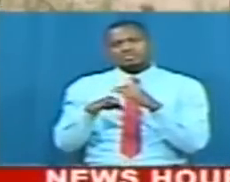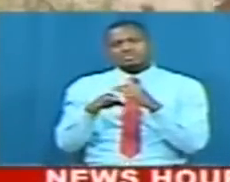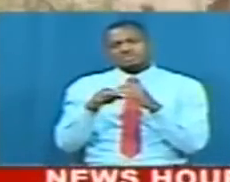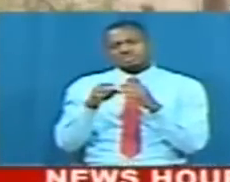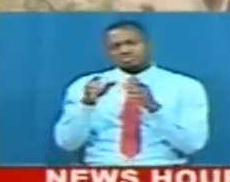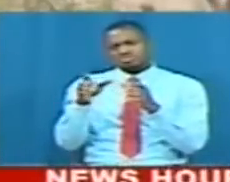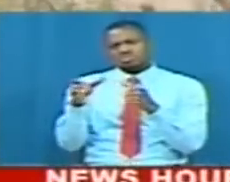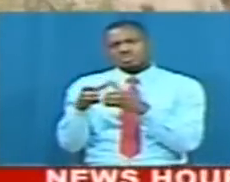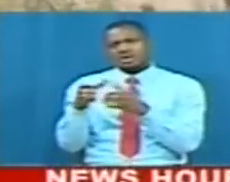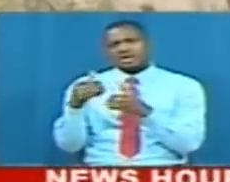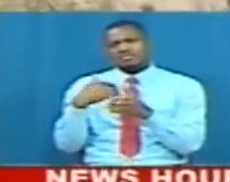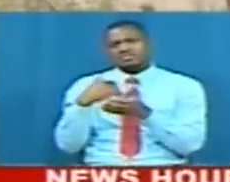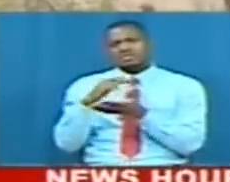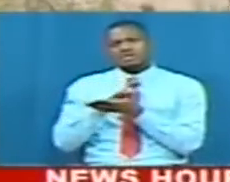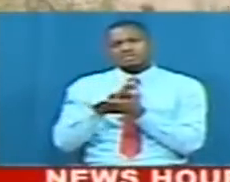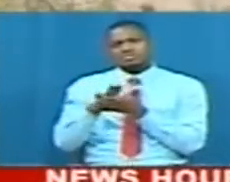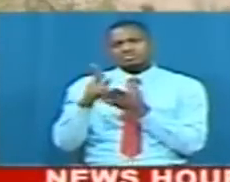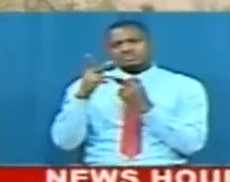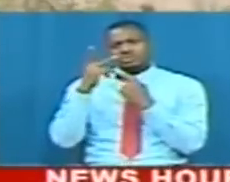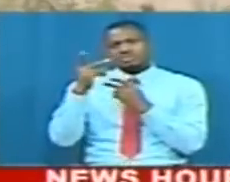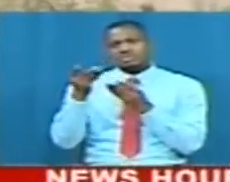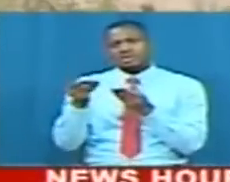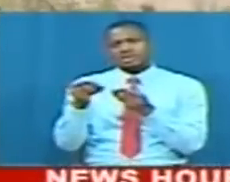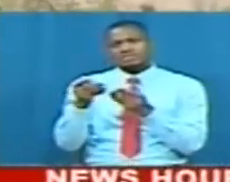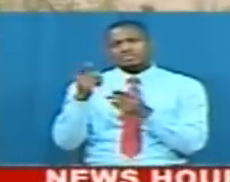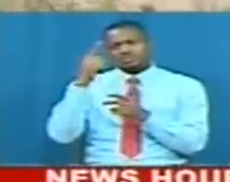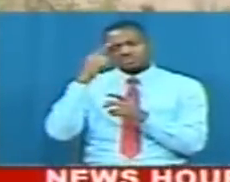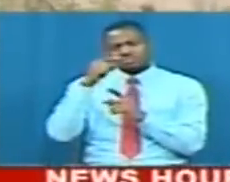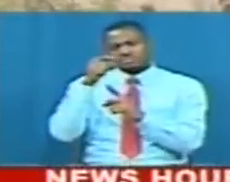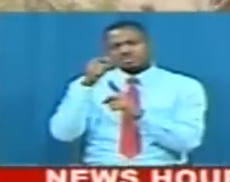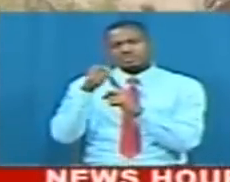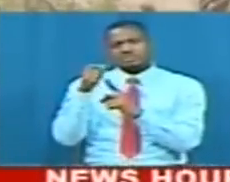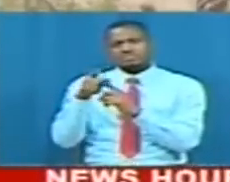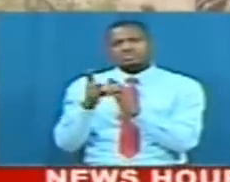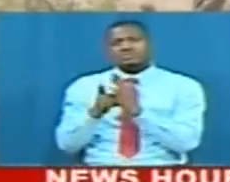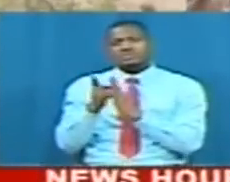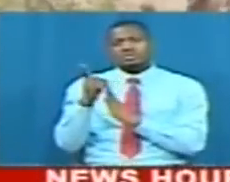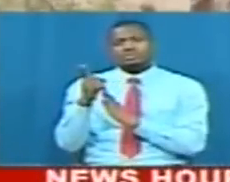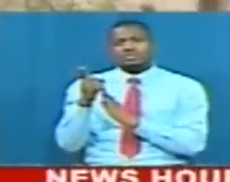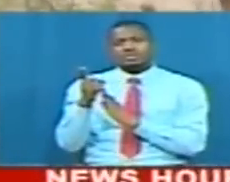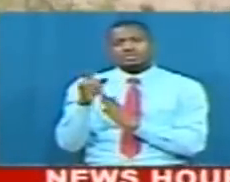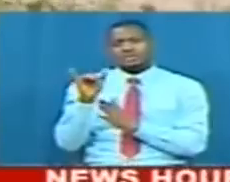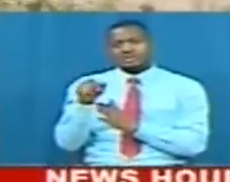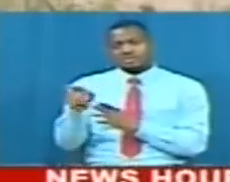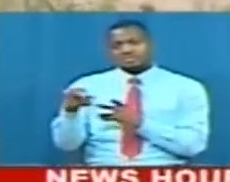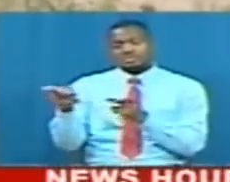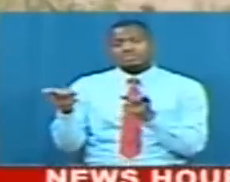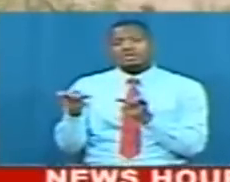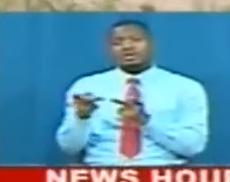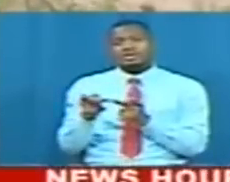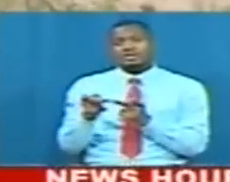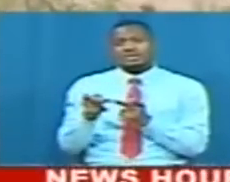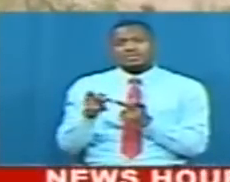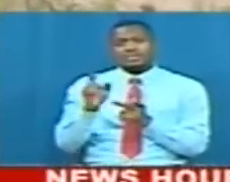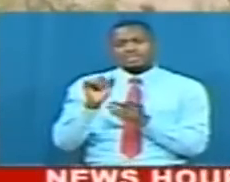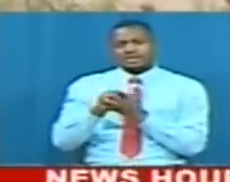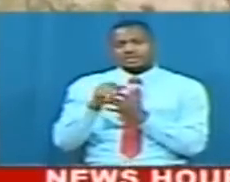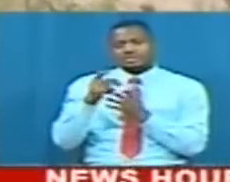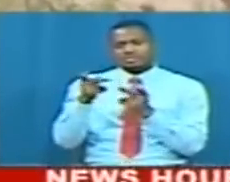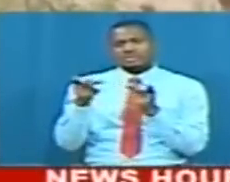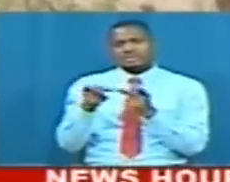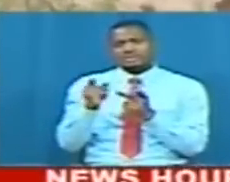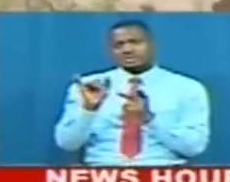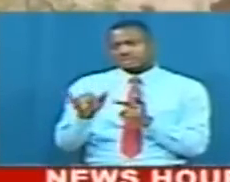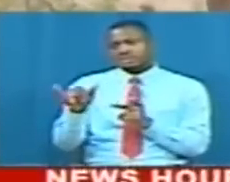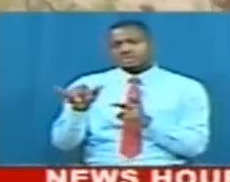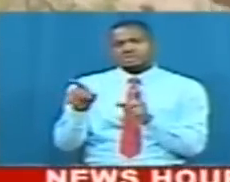tight microscope to have a clearer view of the landmass for specific development. That this facility is in the state